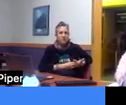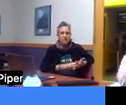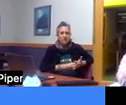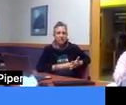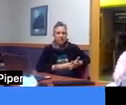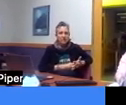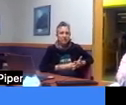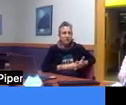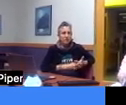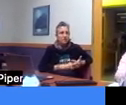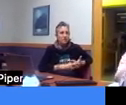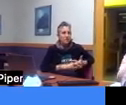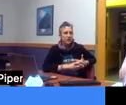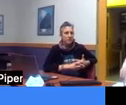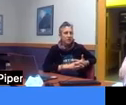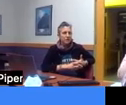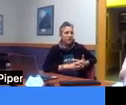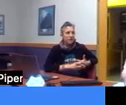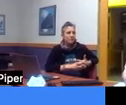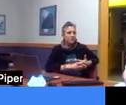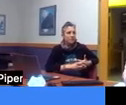reached out to me, it felt like a really nice way to